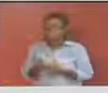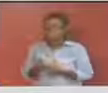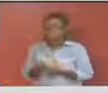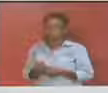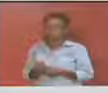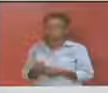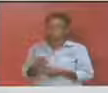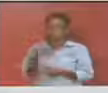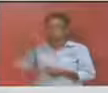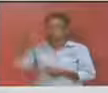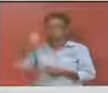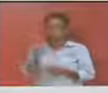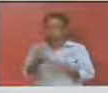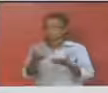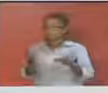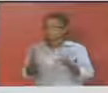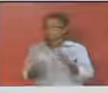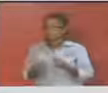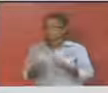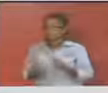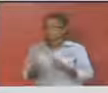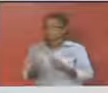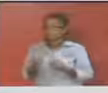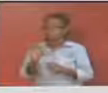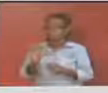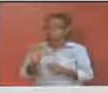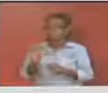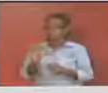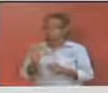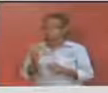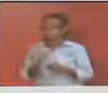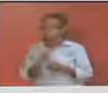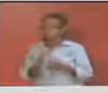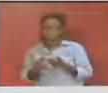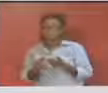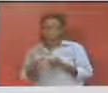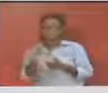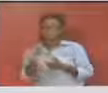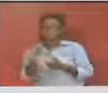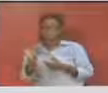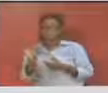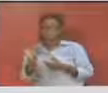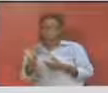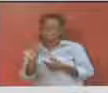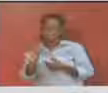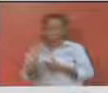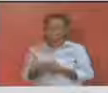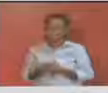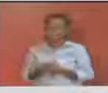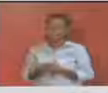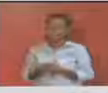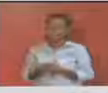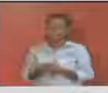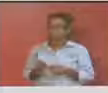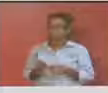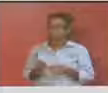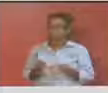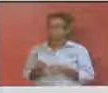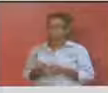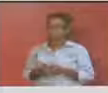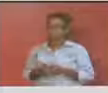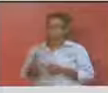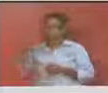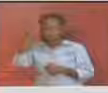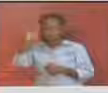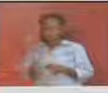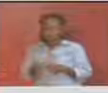give you the number in Trinidad. It's probably like about 7 or 9 that we've seen over the months that we're doing. But I won't. Don't hold me to a number. I'll